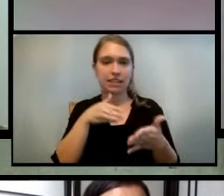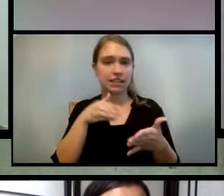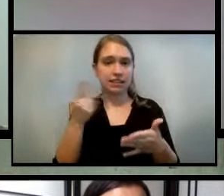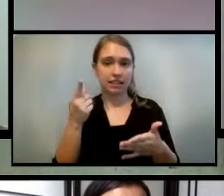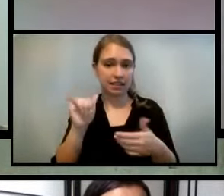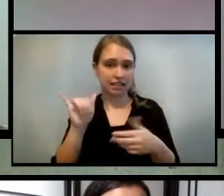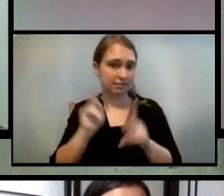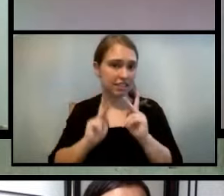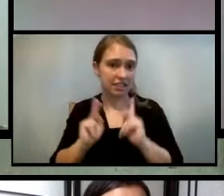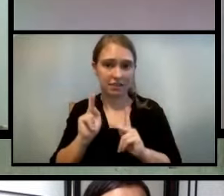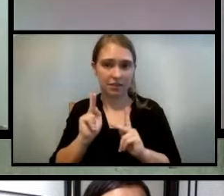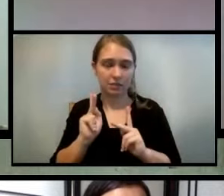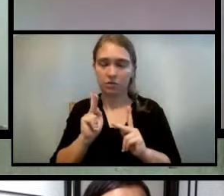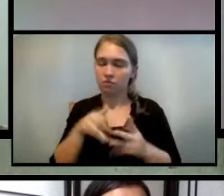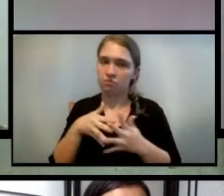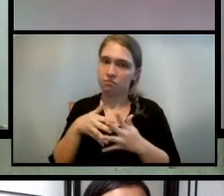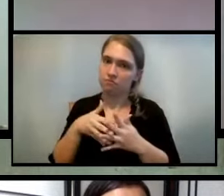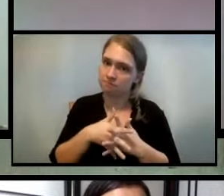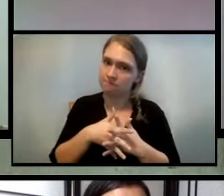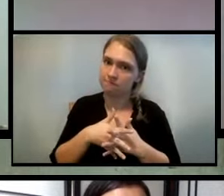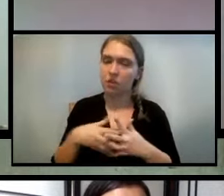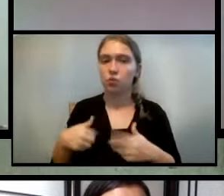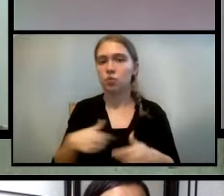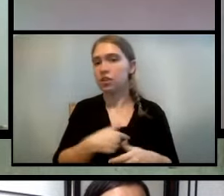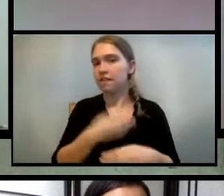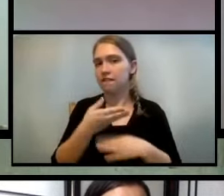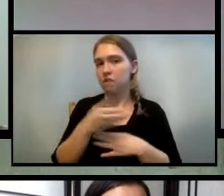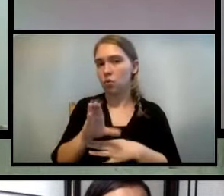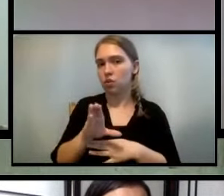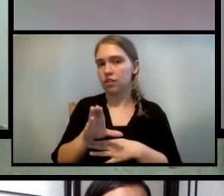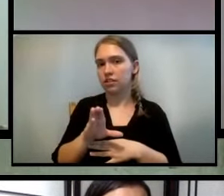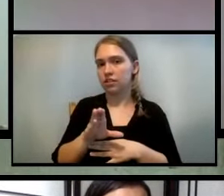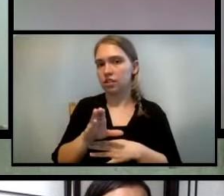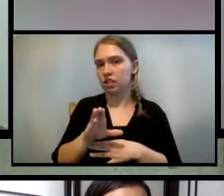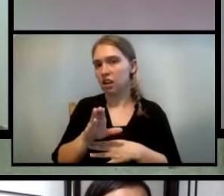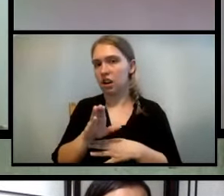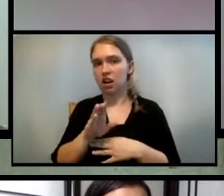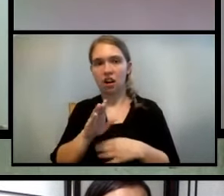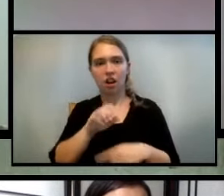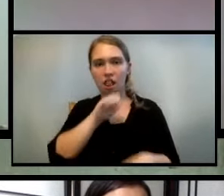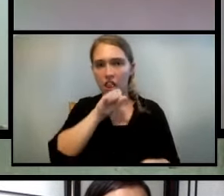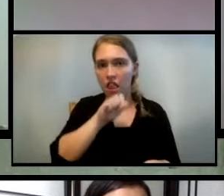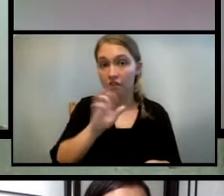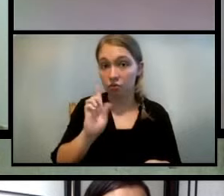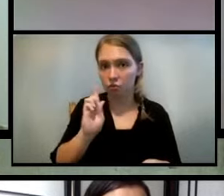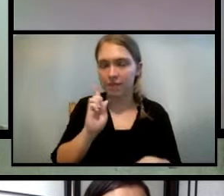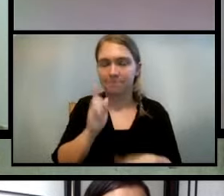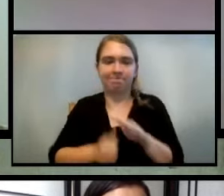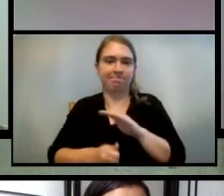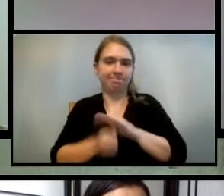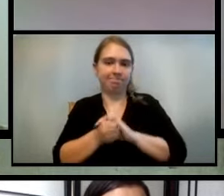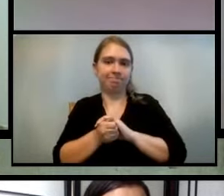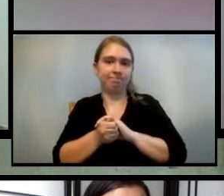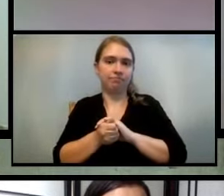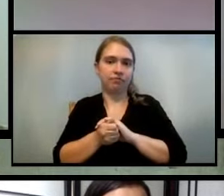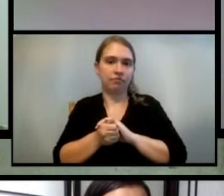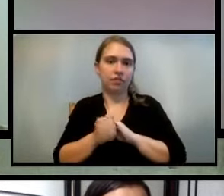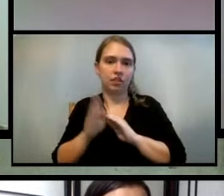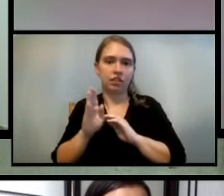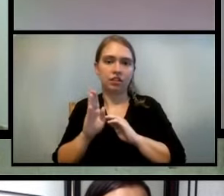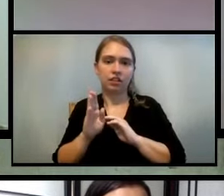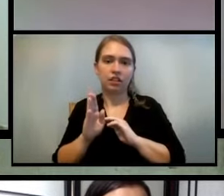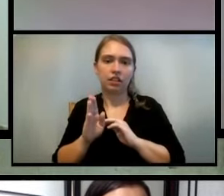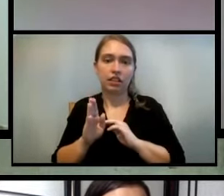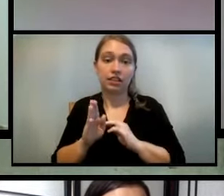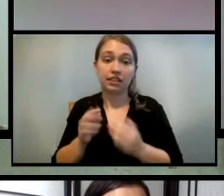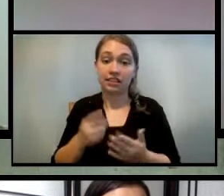we are forced to love in secret. We are forced to love with the threat of violence hanging over our heads, sometimes even from the